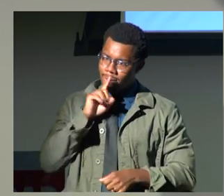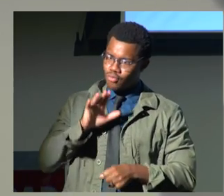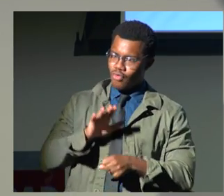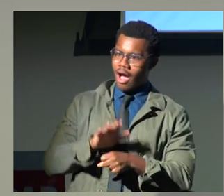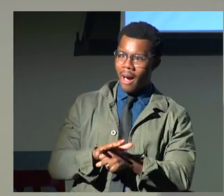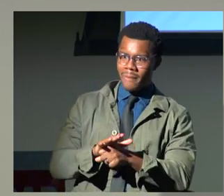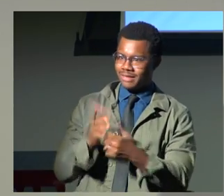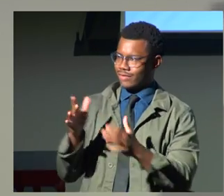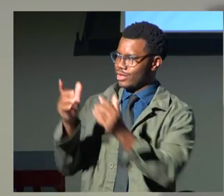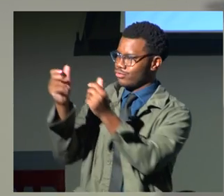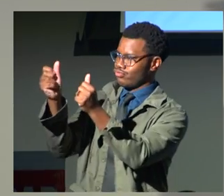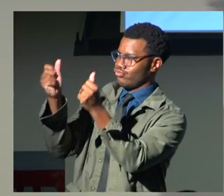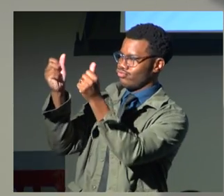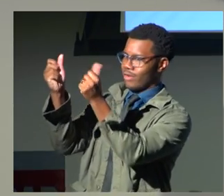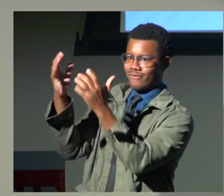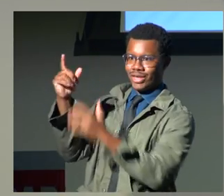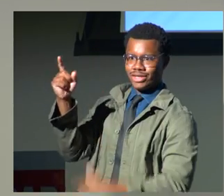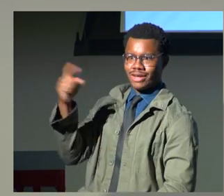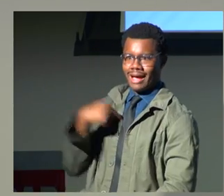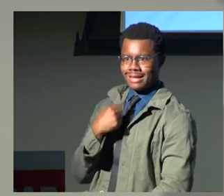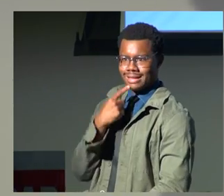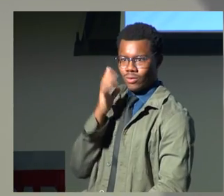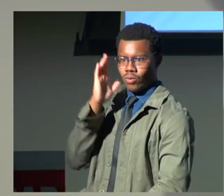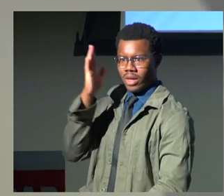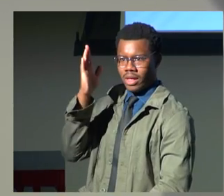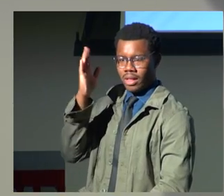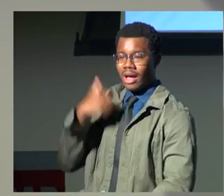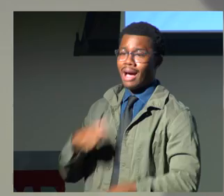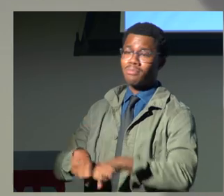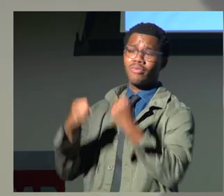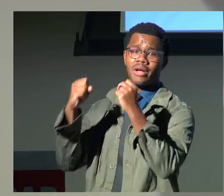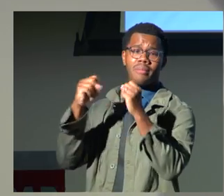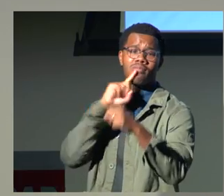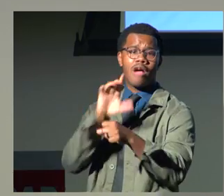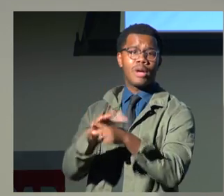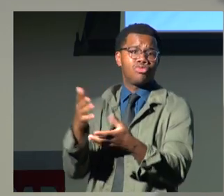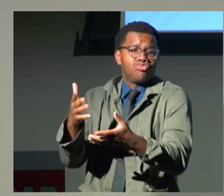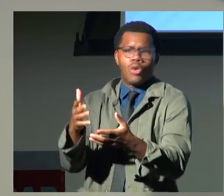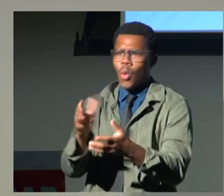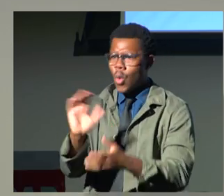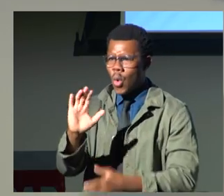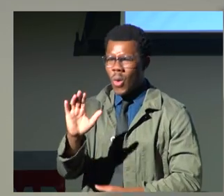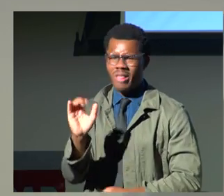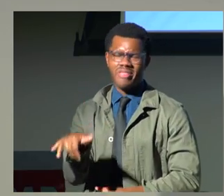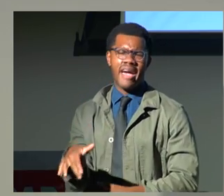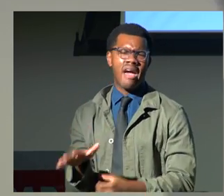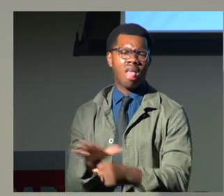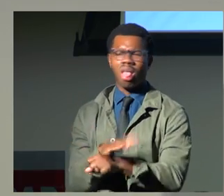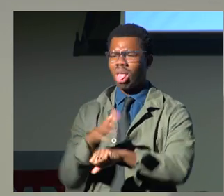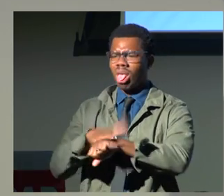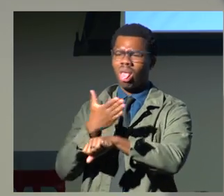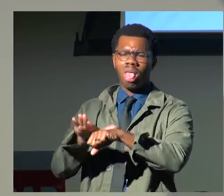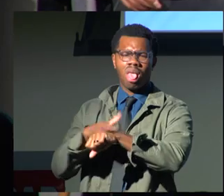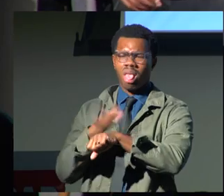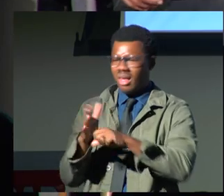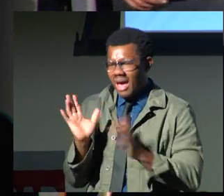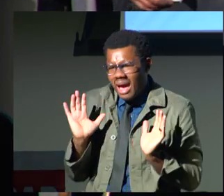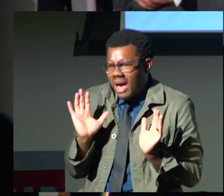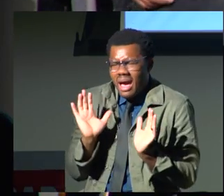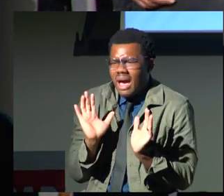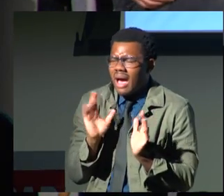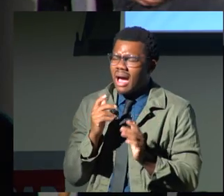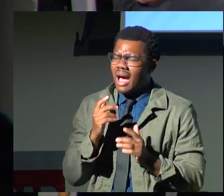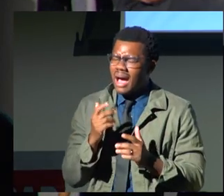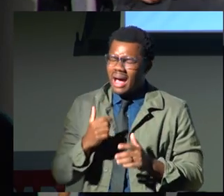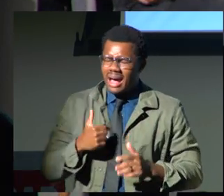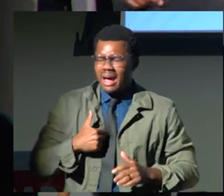that. That, to me, is mediocrity at its best. And I can't stomach that. You know what I mean?